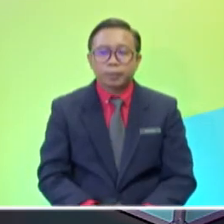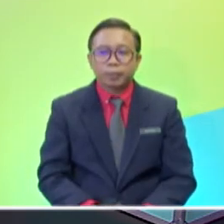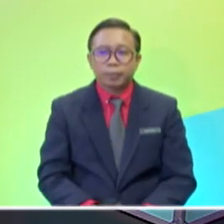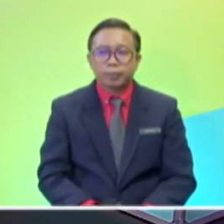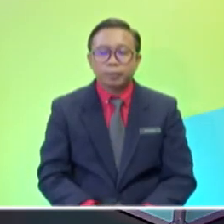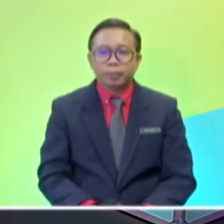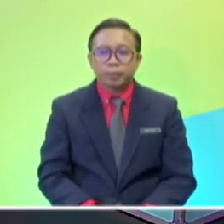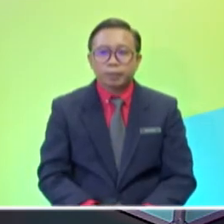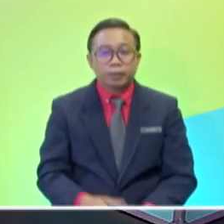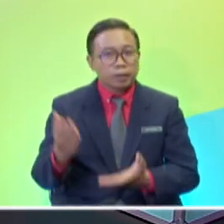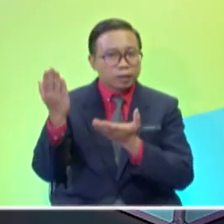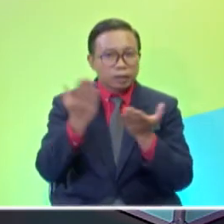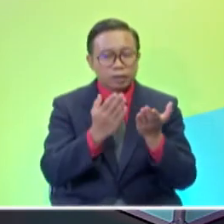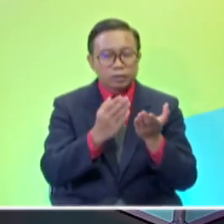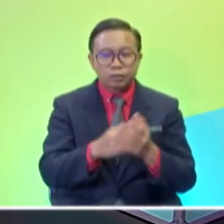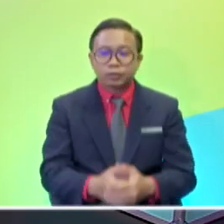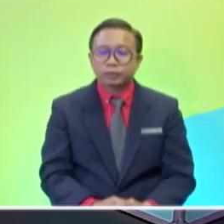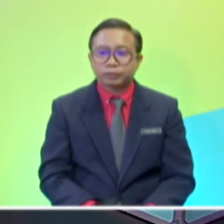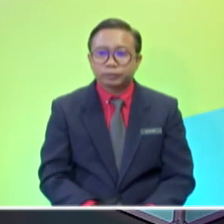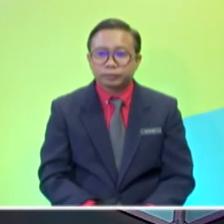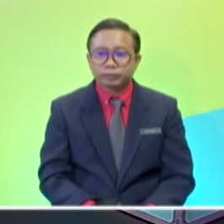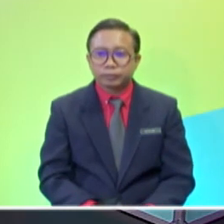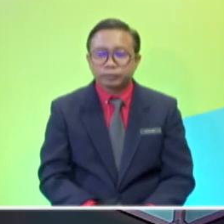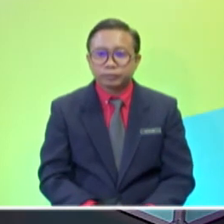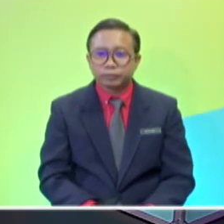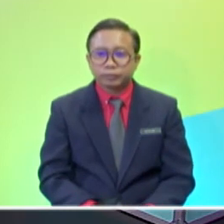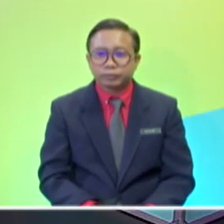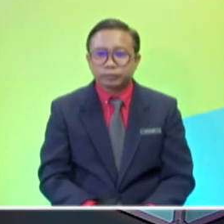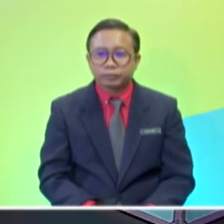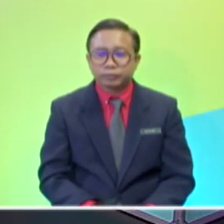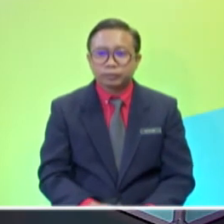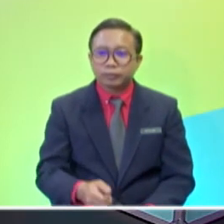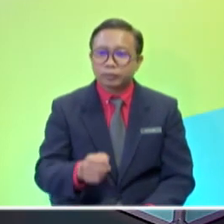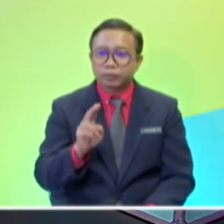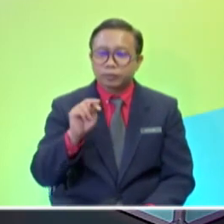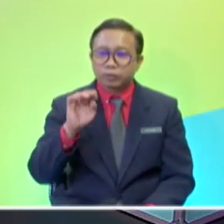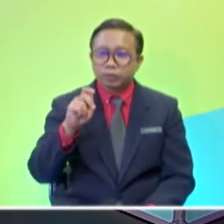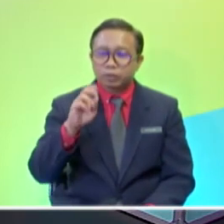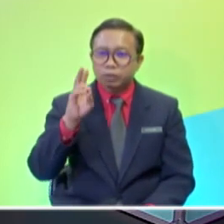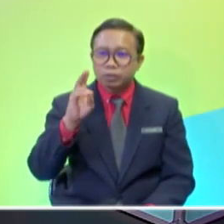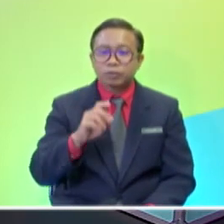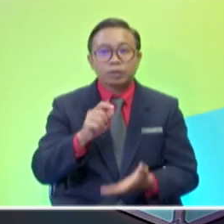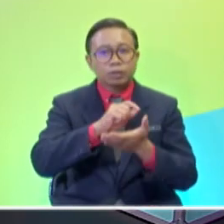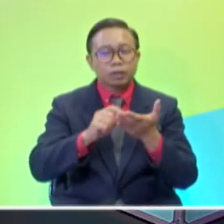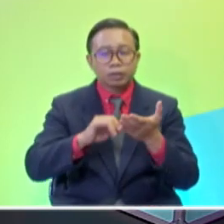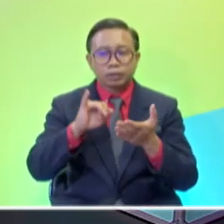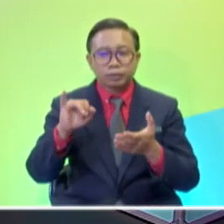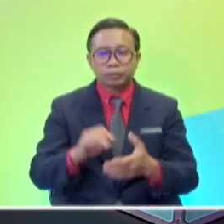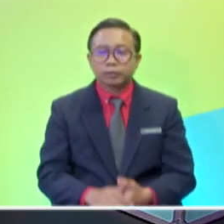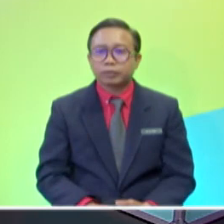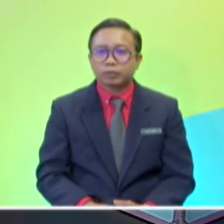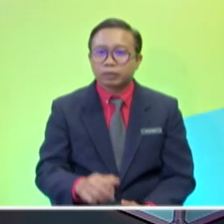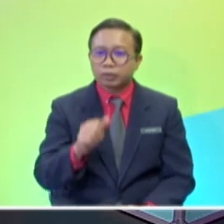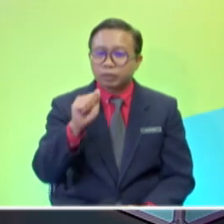right, Miss Ima, let's proceed. Okay, let's read, everyone. Unit 7. Writing. A